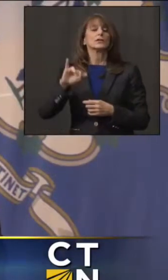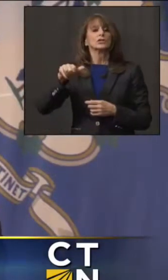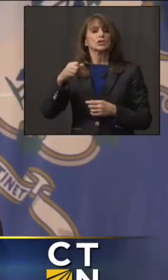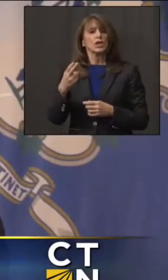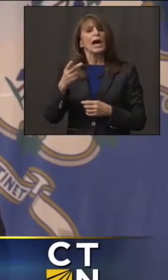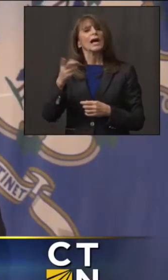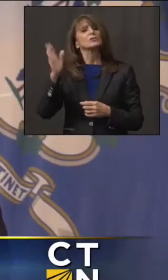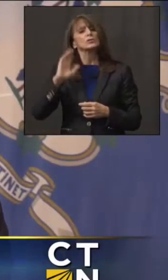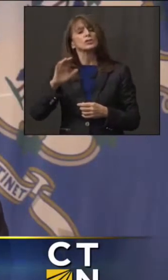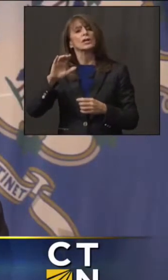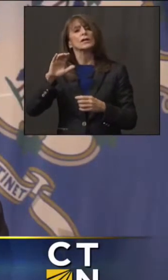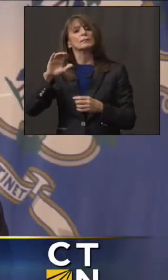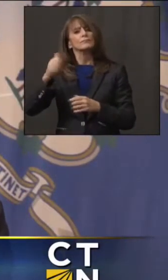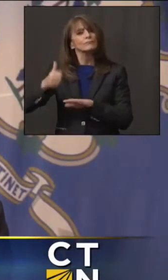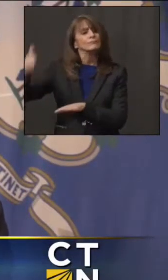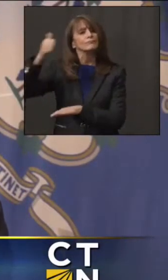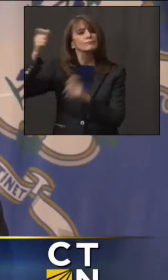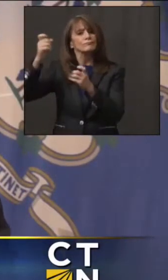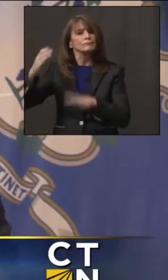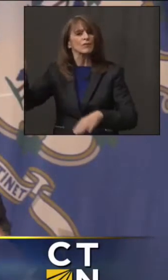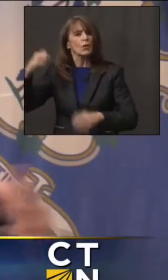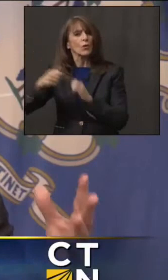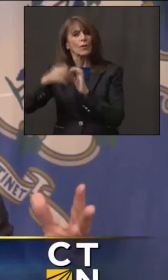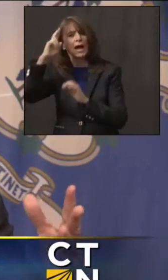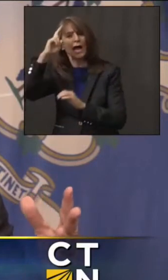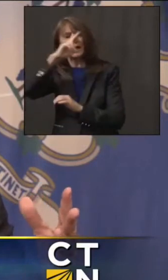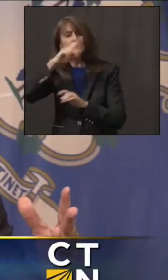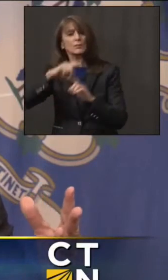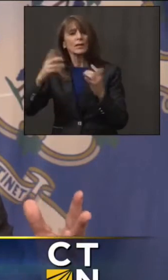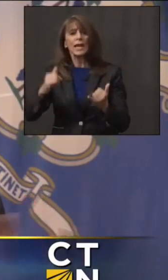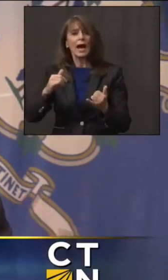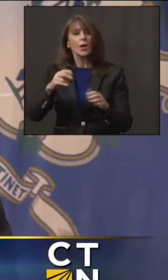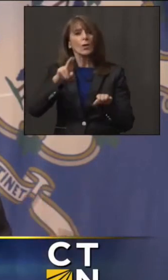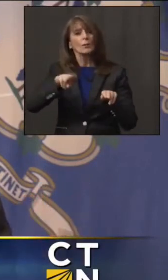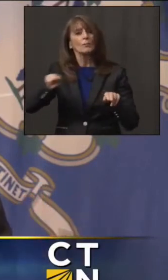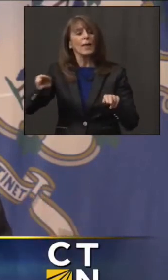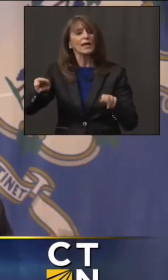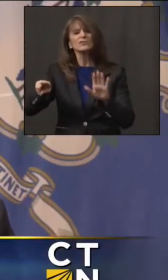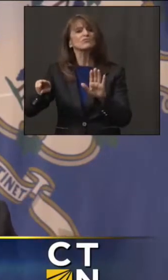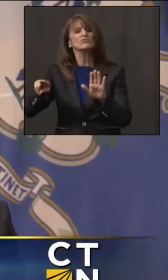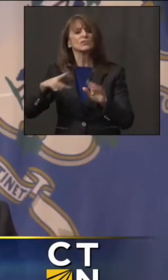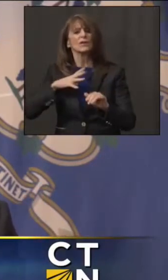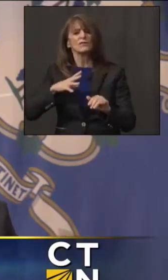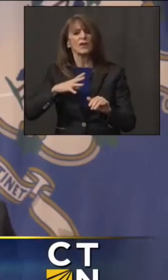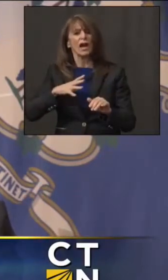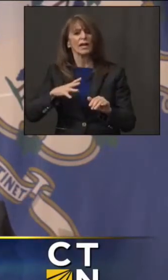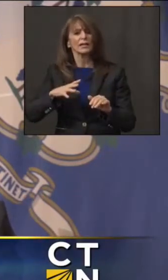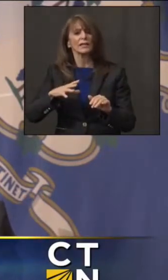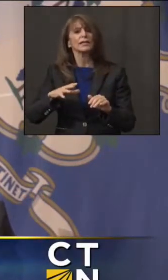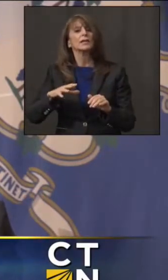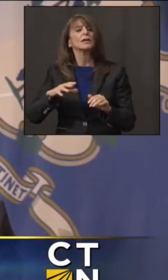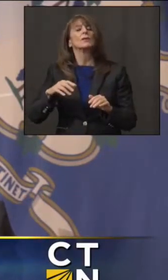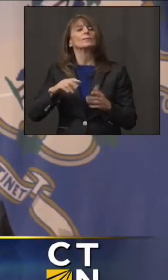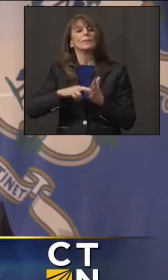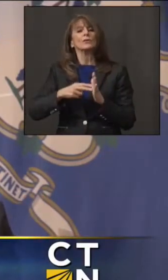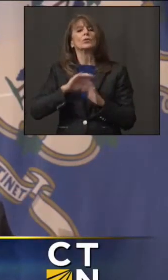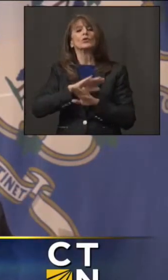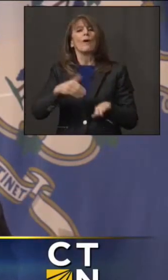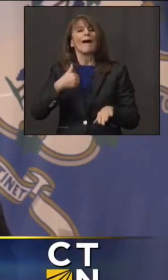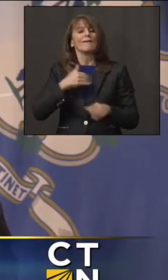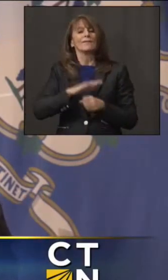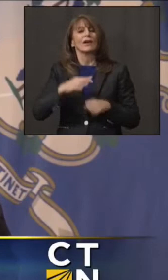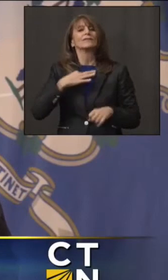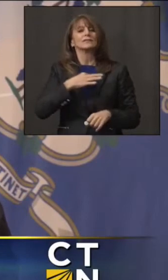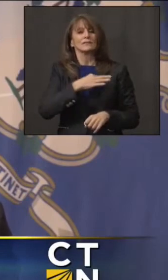But he pointed out that right now, beds are not going to be the limiting capacity. It's going to be people. And what we need to do to